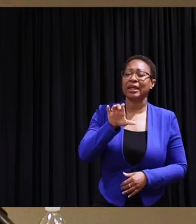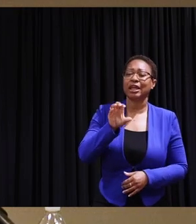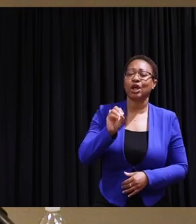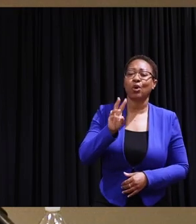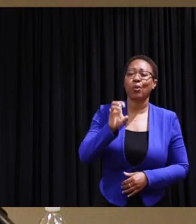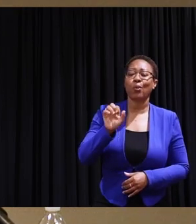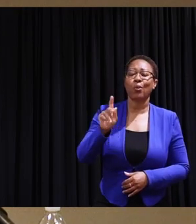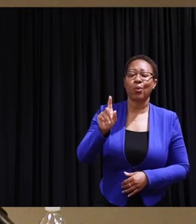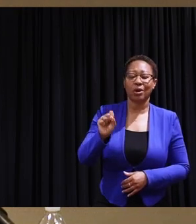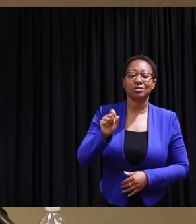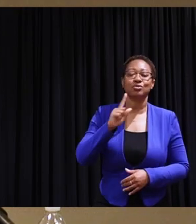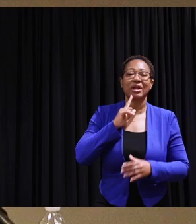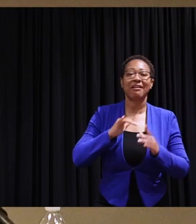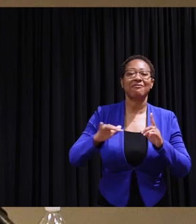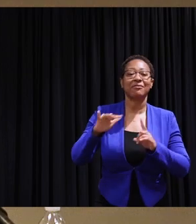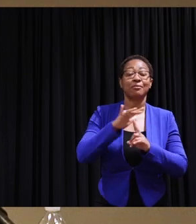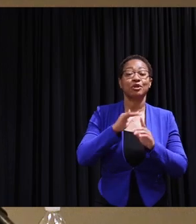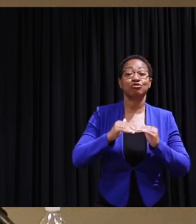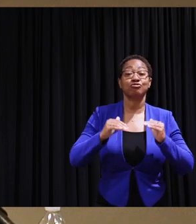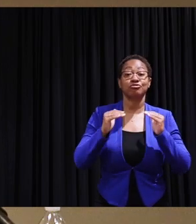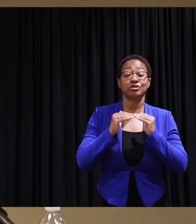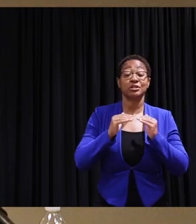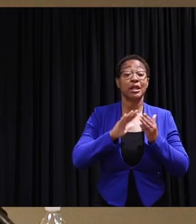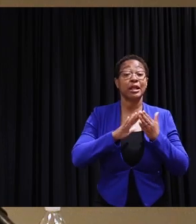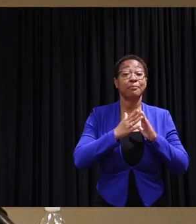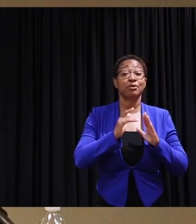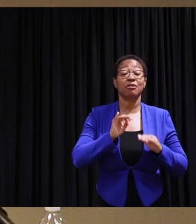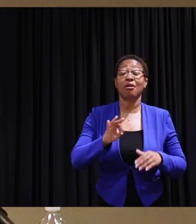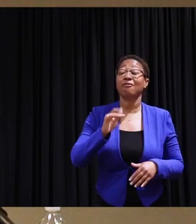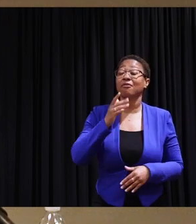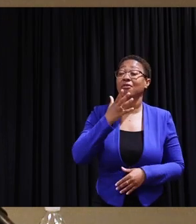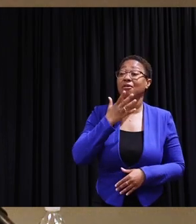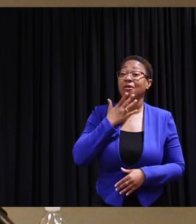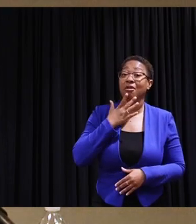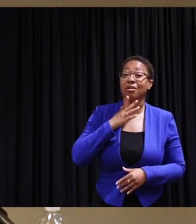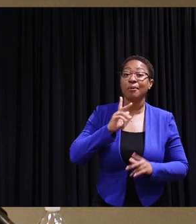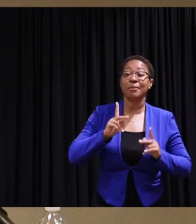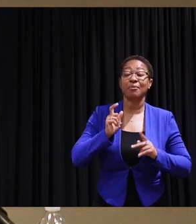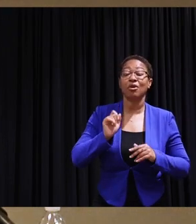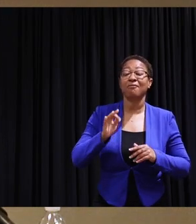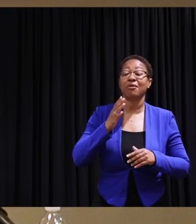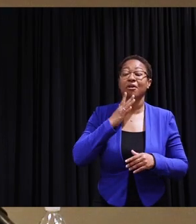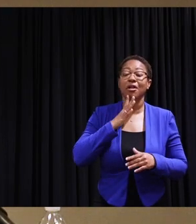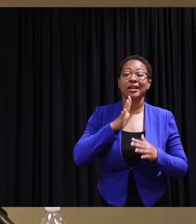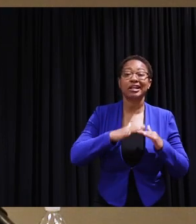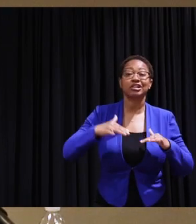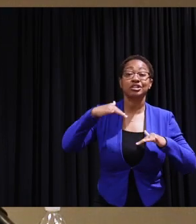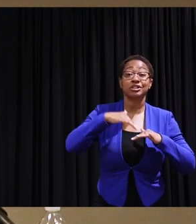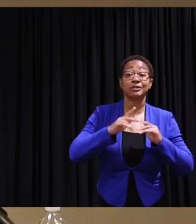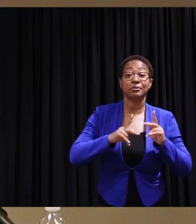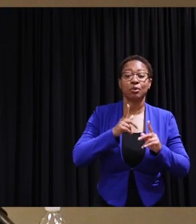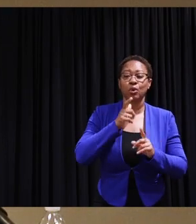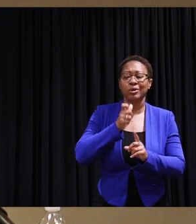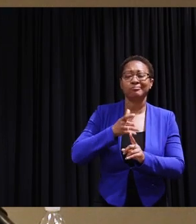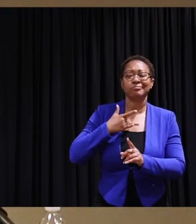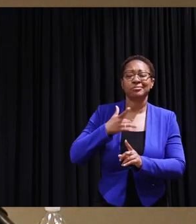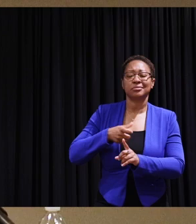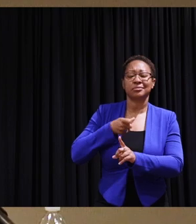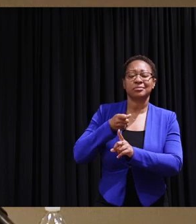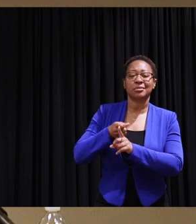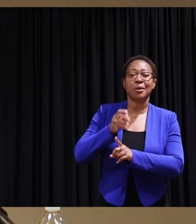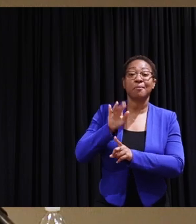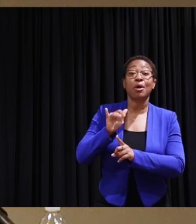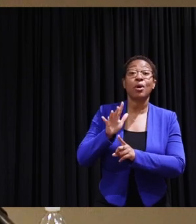and sustainability. Communities of color, Black, Indigenous, people of color, impacted disproportionately by